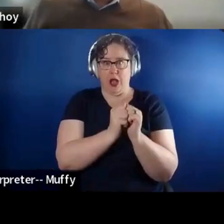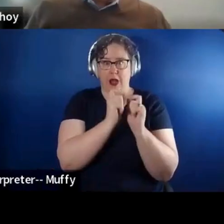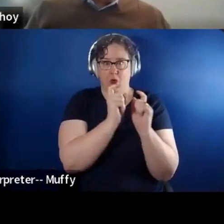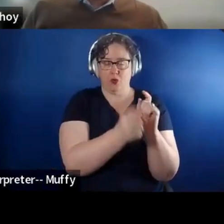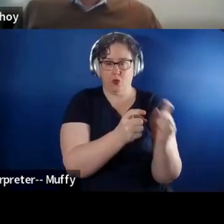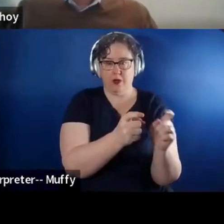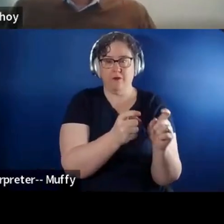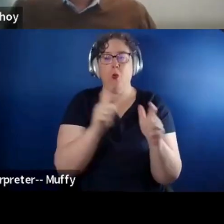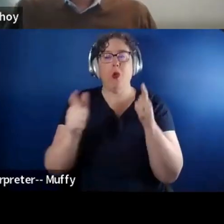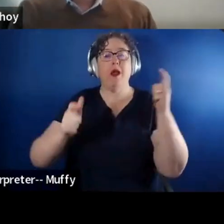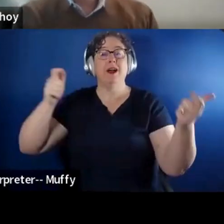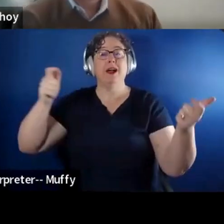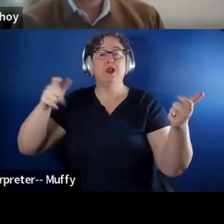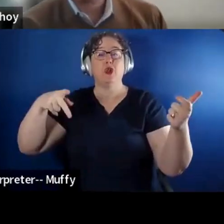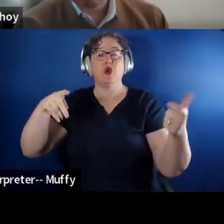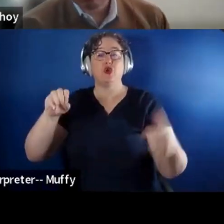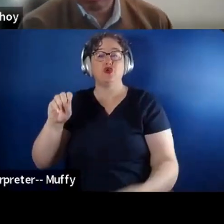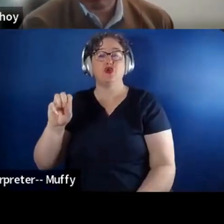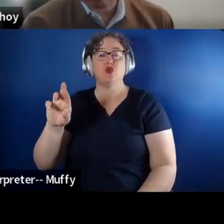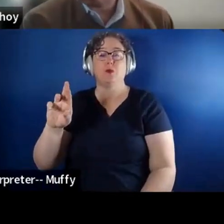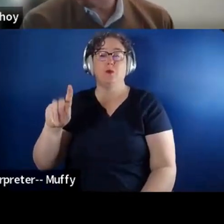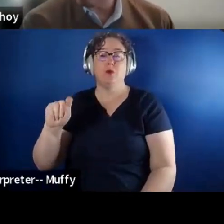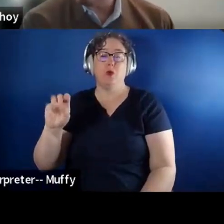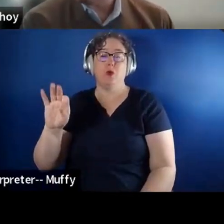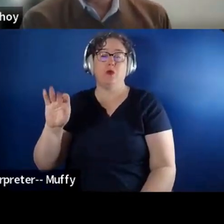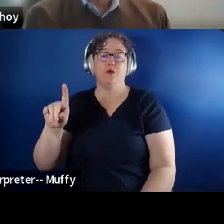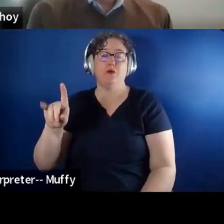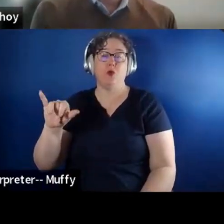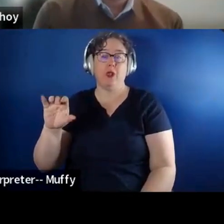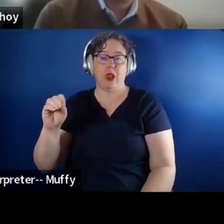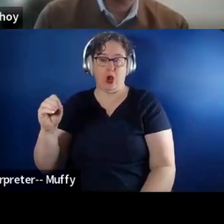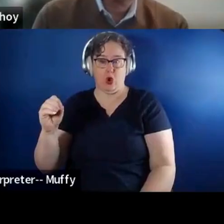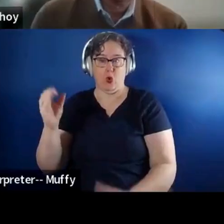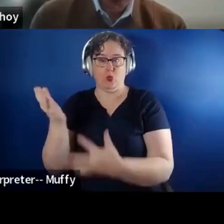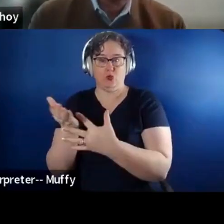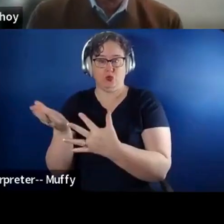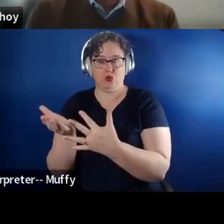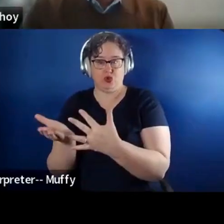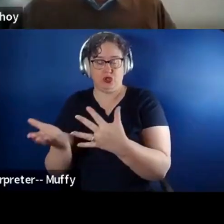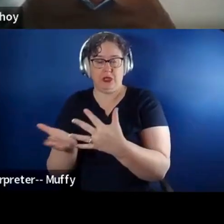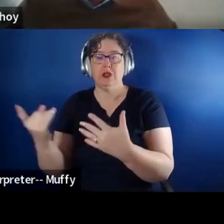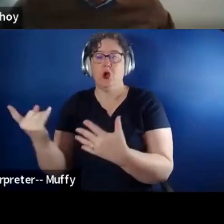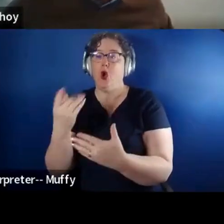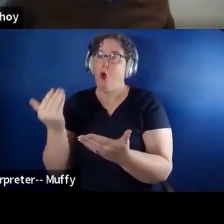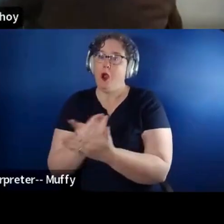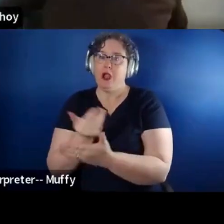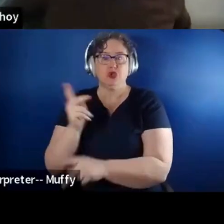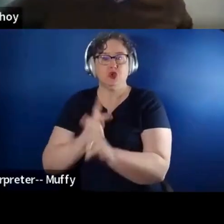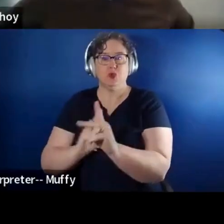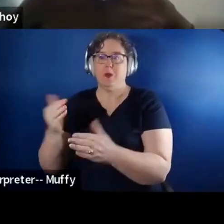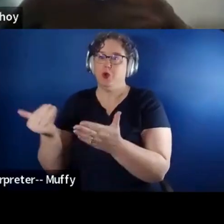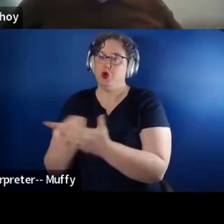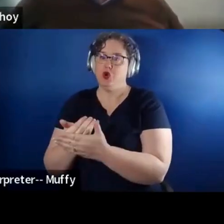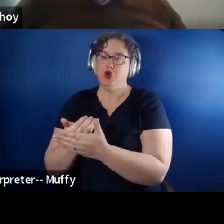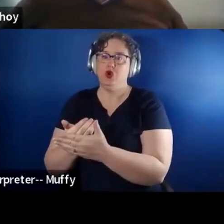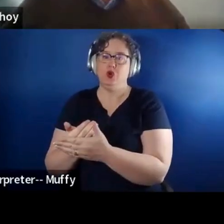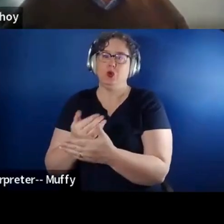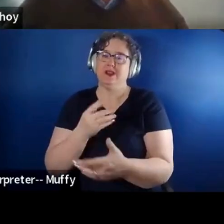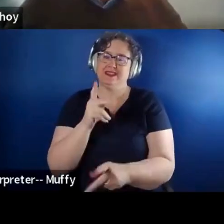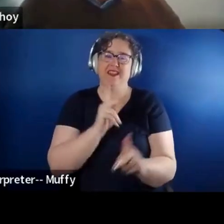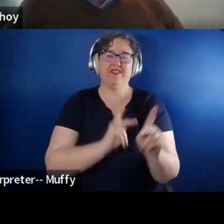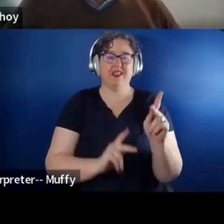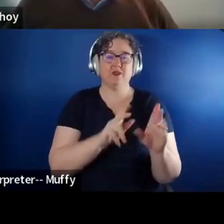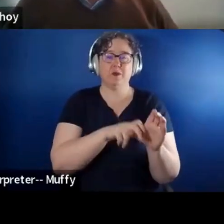larger portfolios so that we are always bringing new people into the pipeline. There's always going to be people that are falling off. I